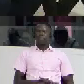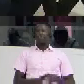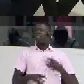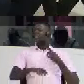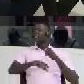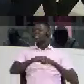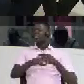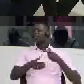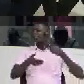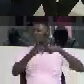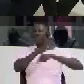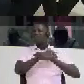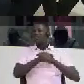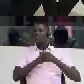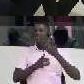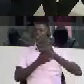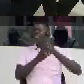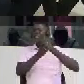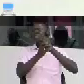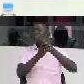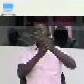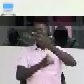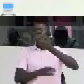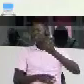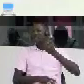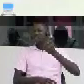80s la. That was in the 80s.